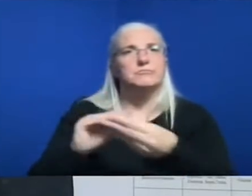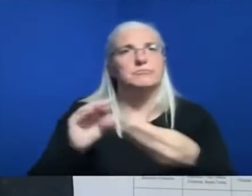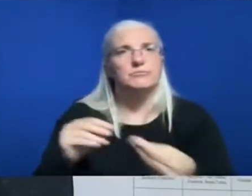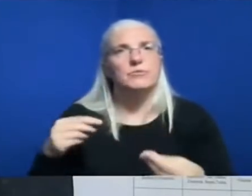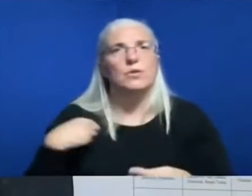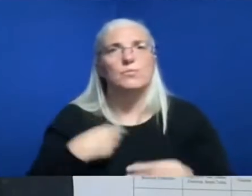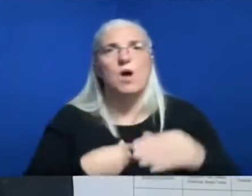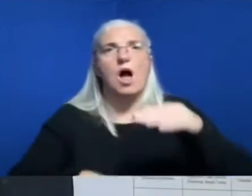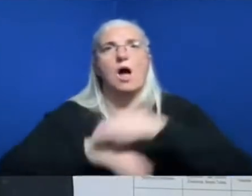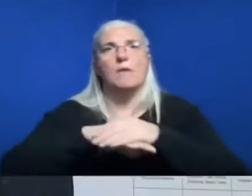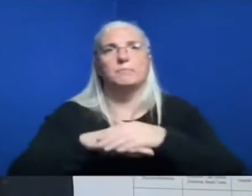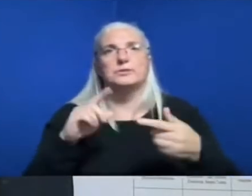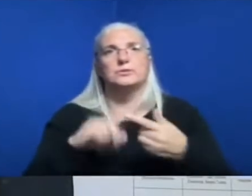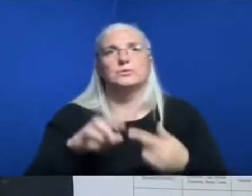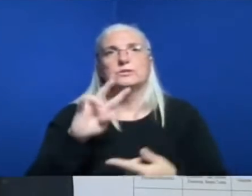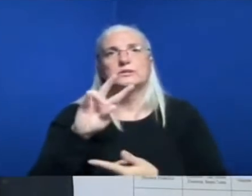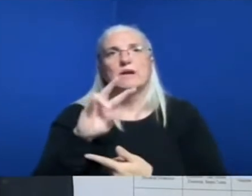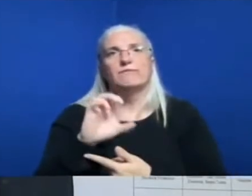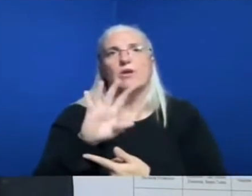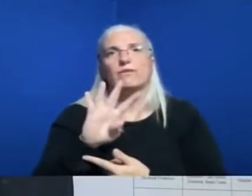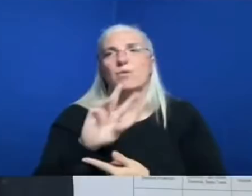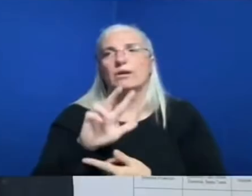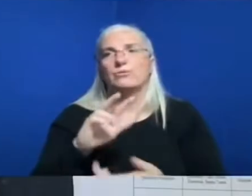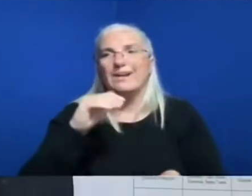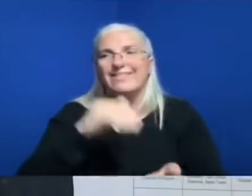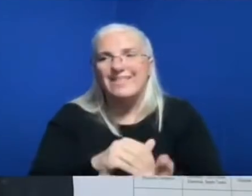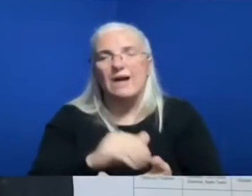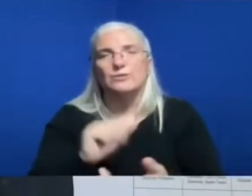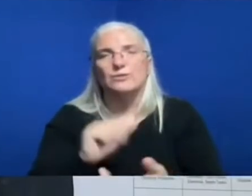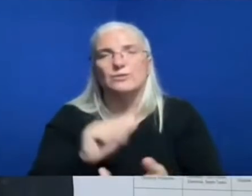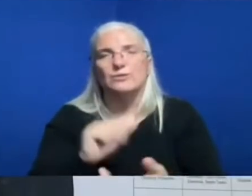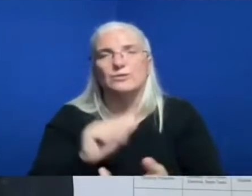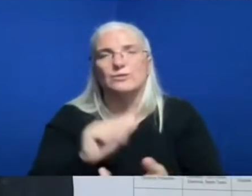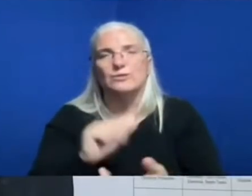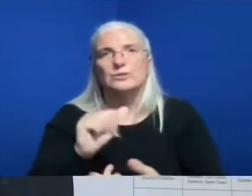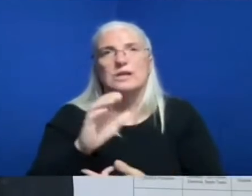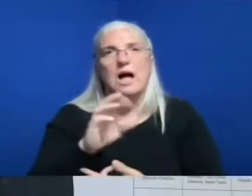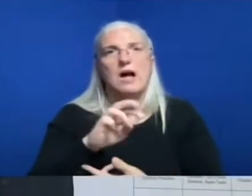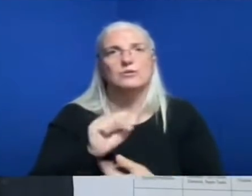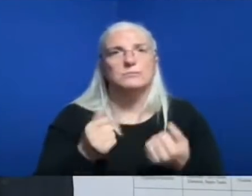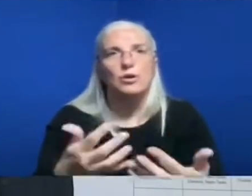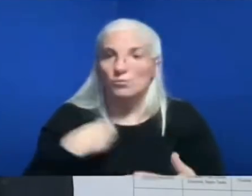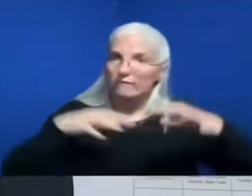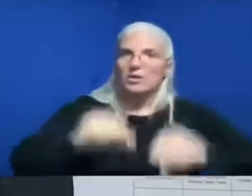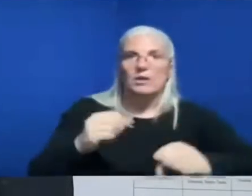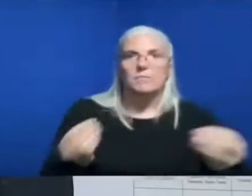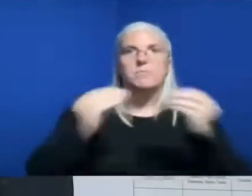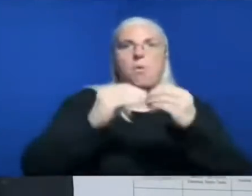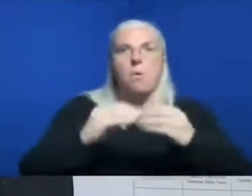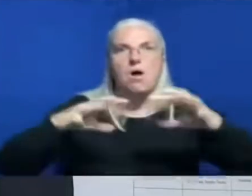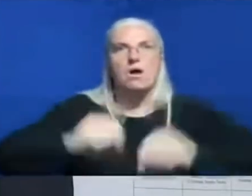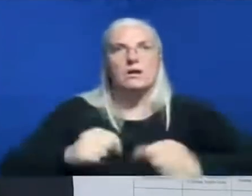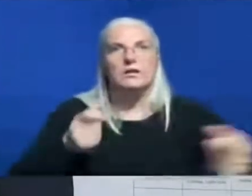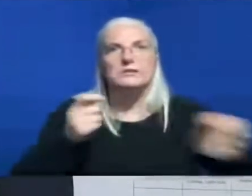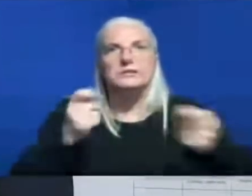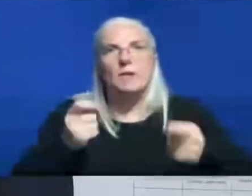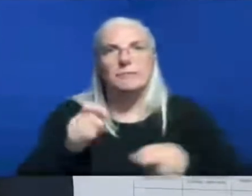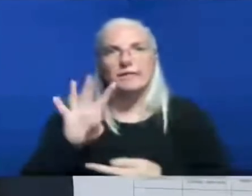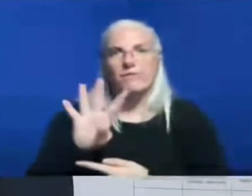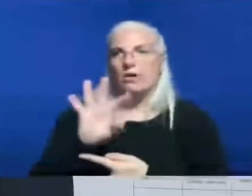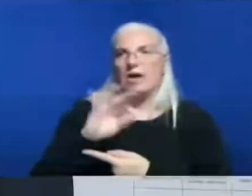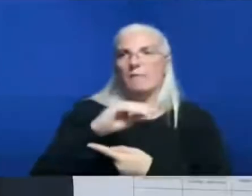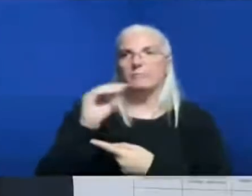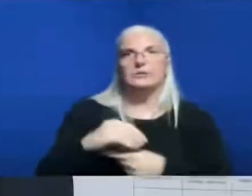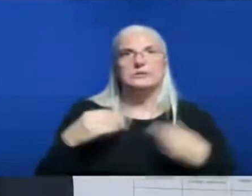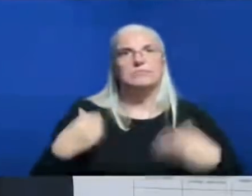containment. That containment is great to see that progress being made out there. We do remain